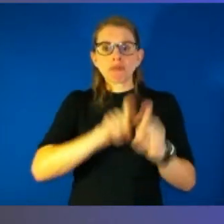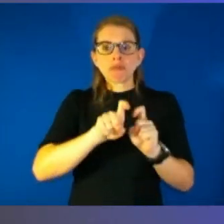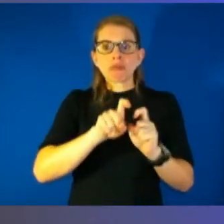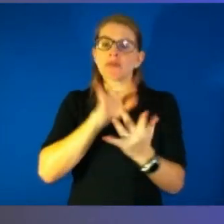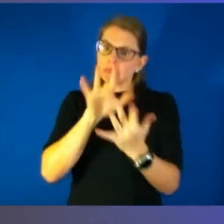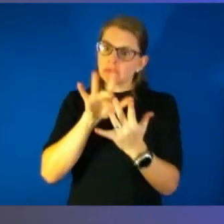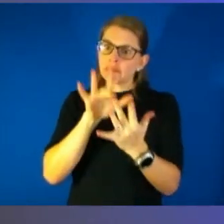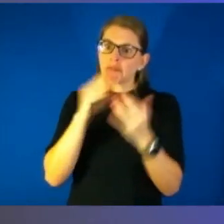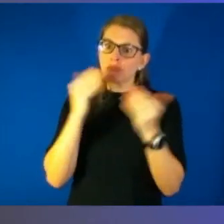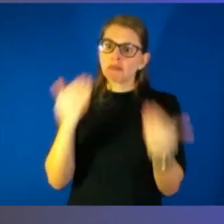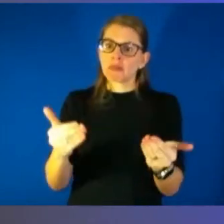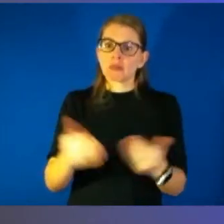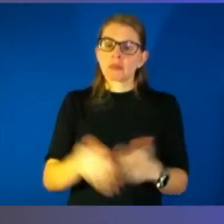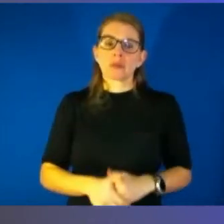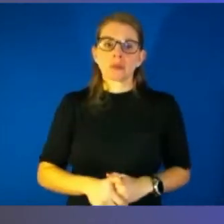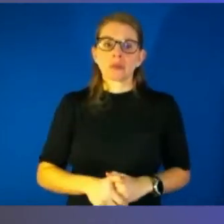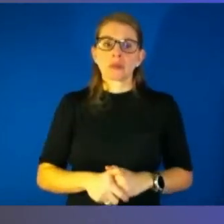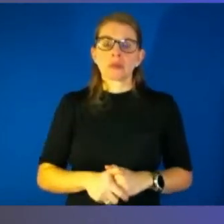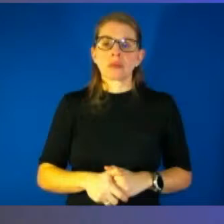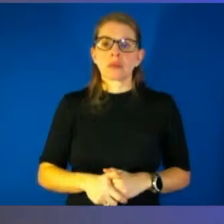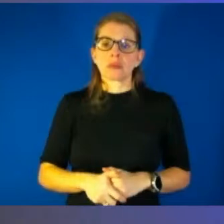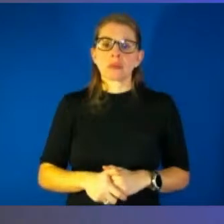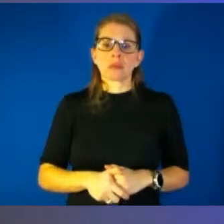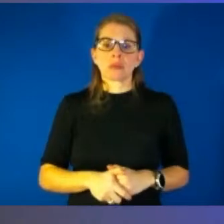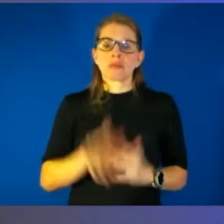to your providers. So.